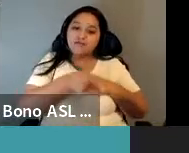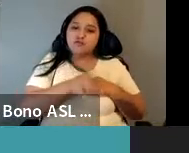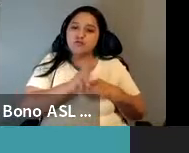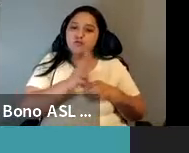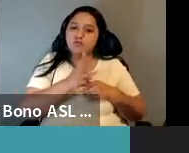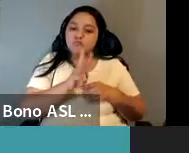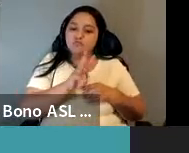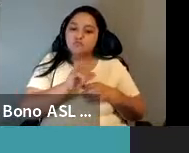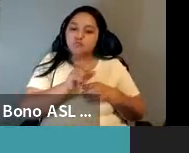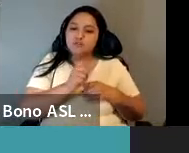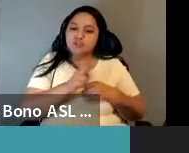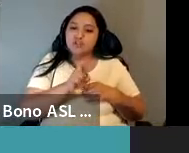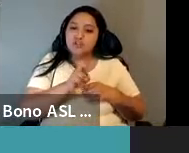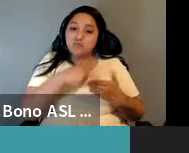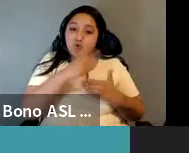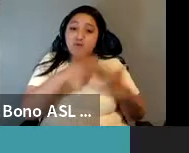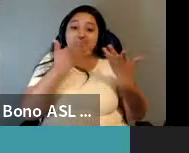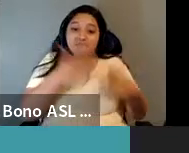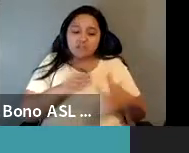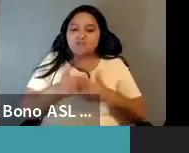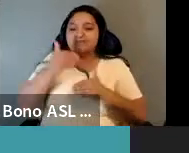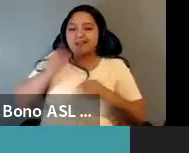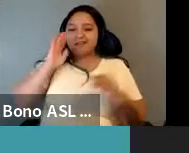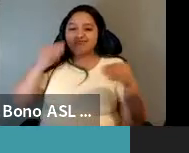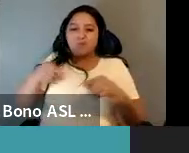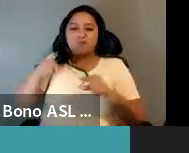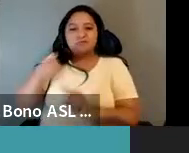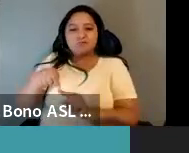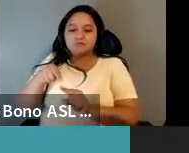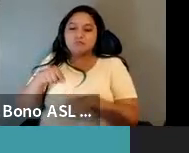I will hand it off to my next colleague.